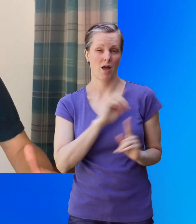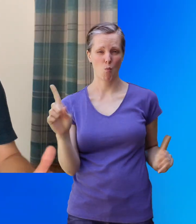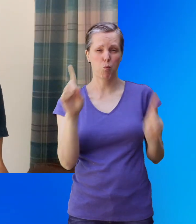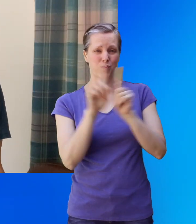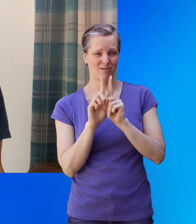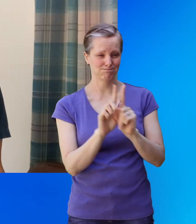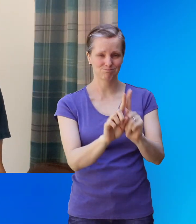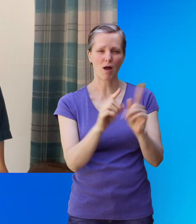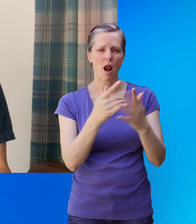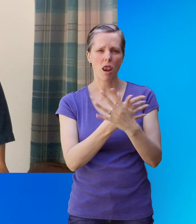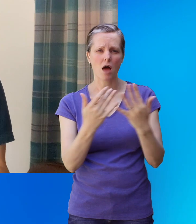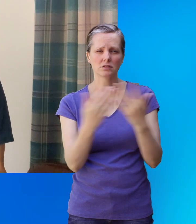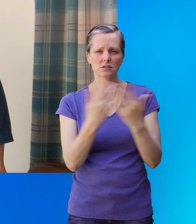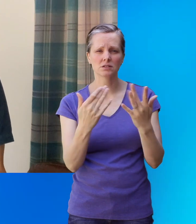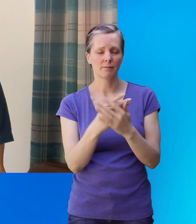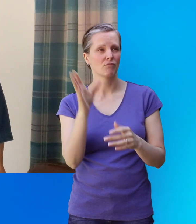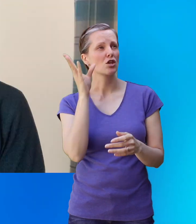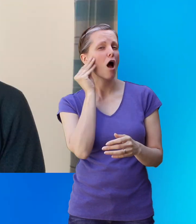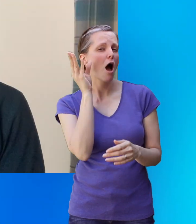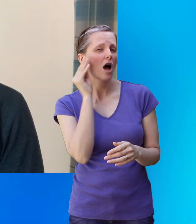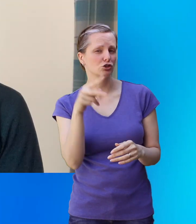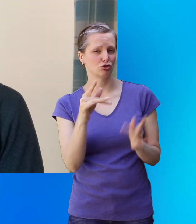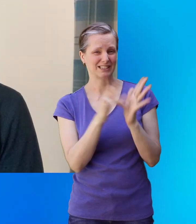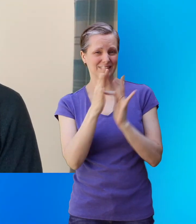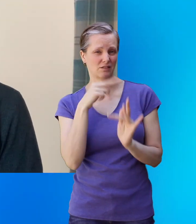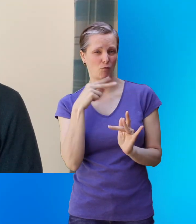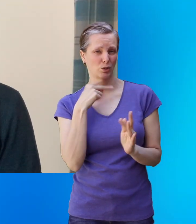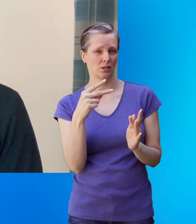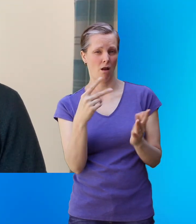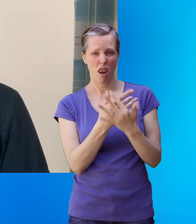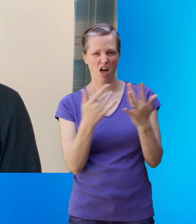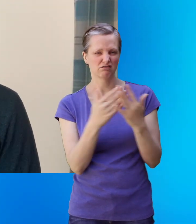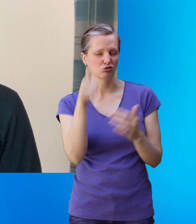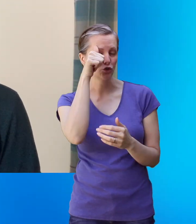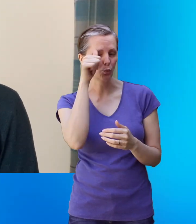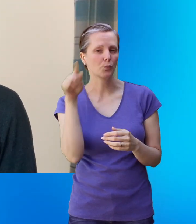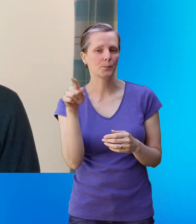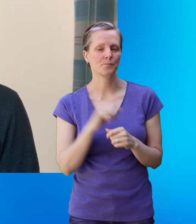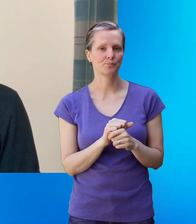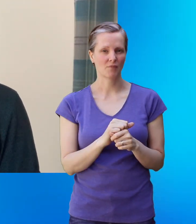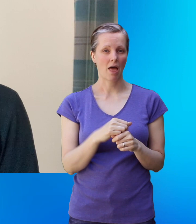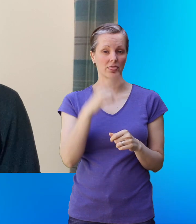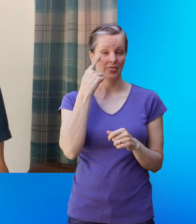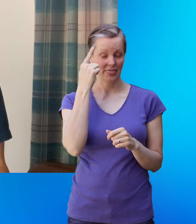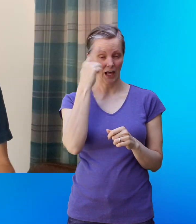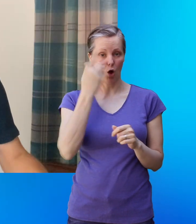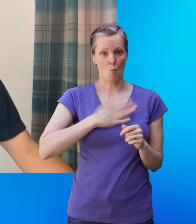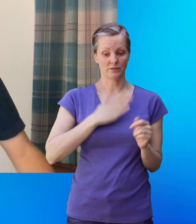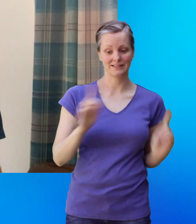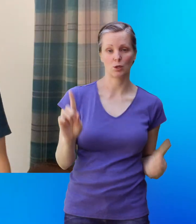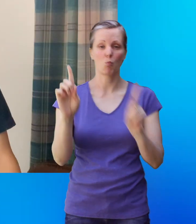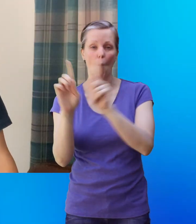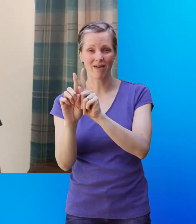with Jesus. He'd heard Jesus' voice a lot. I think he just really wanted to be where Jesus was. He